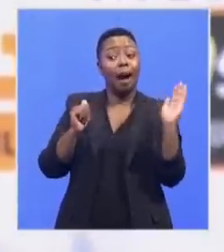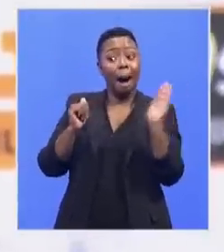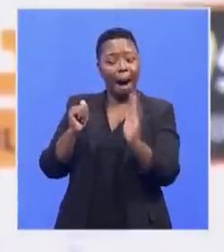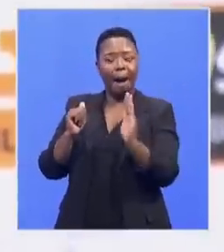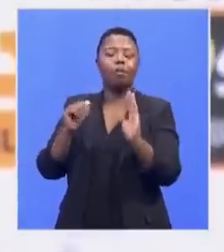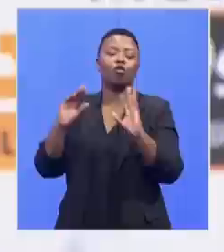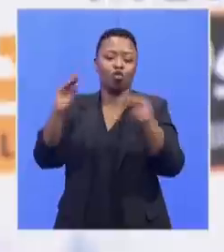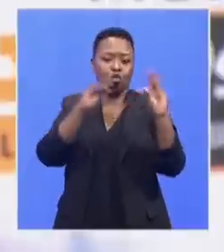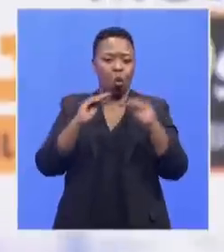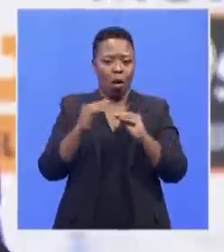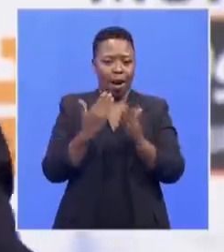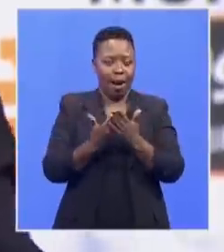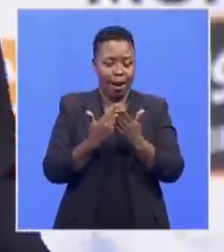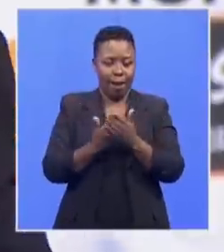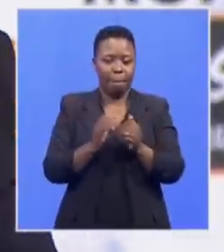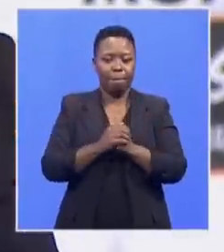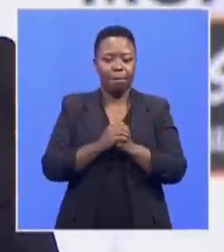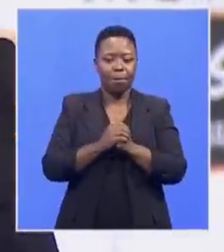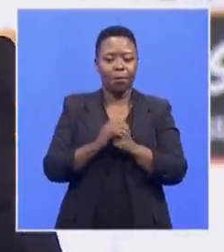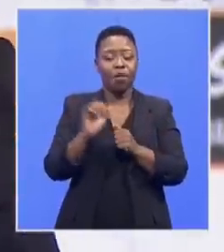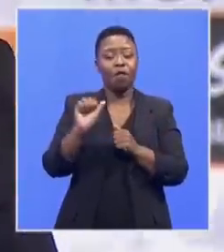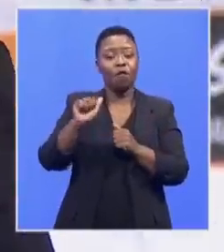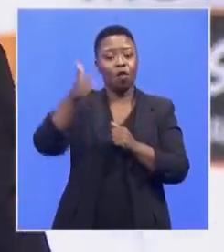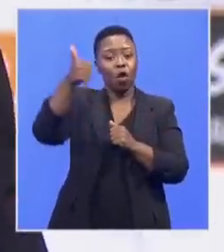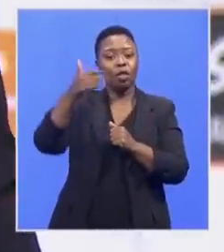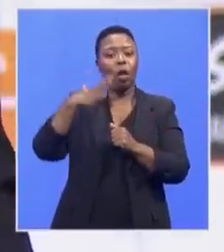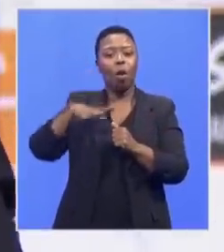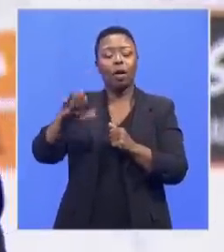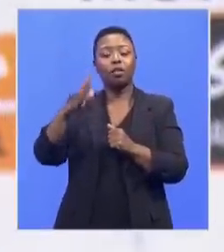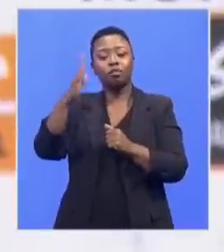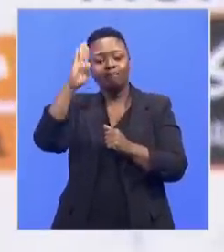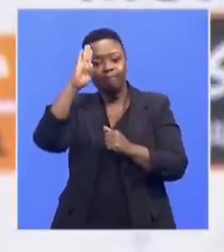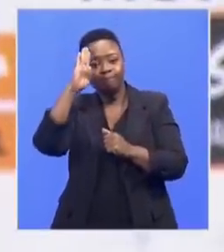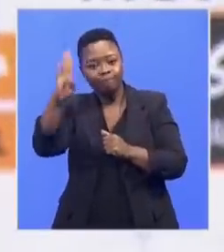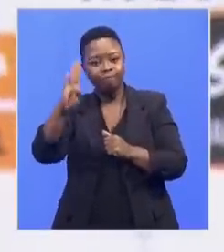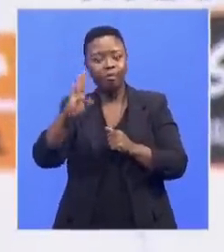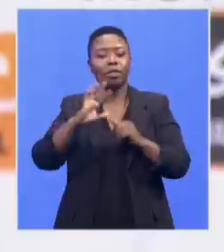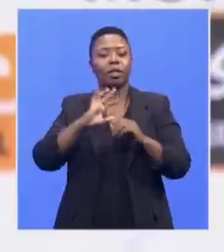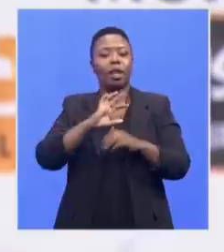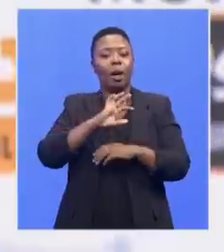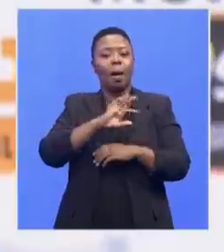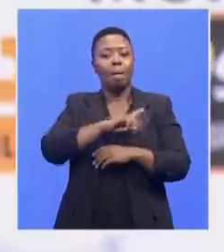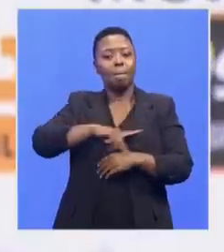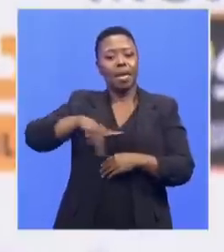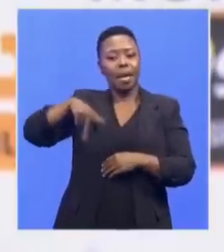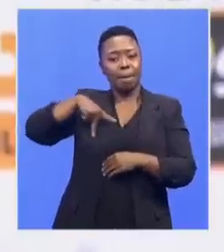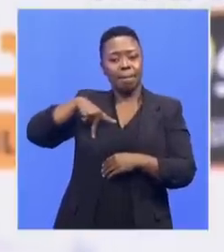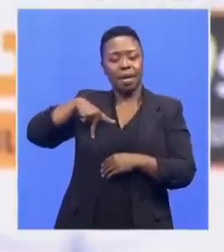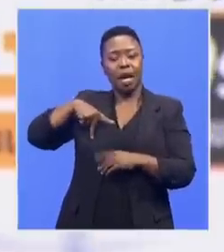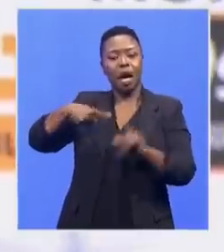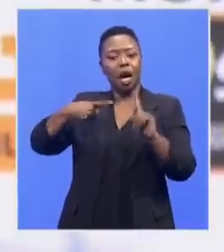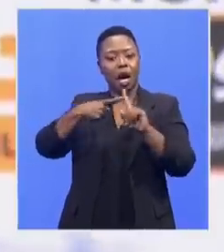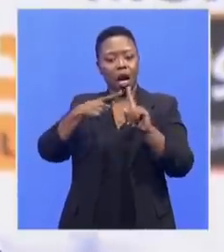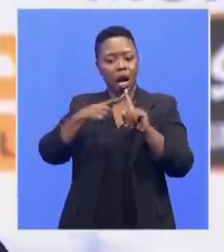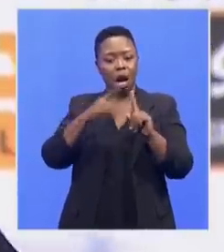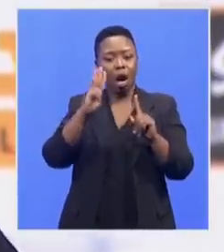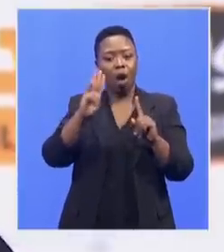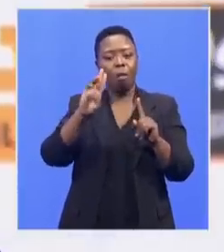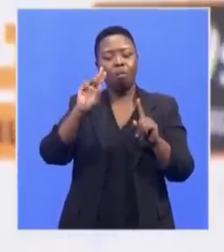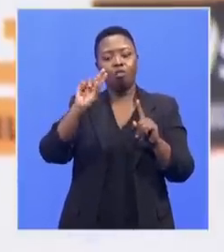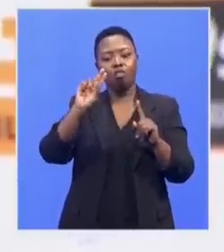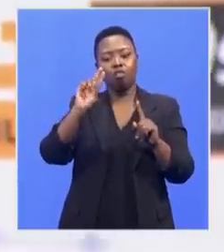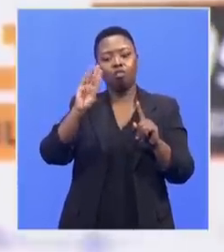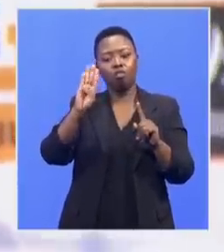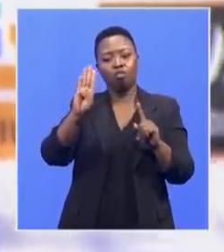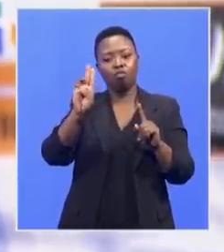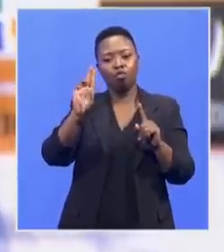batla go dumedisa le premier wa rona wa mo Northwest Ntate Bushi Maepe.